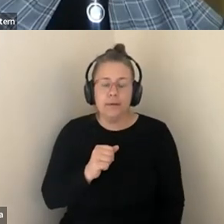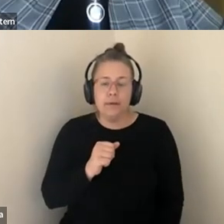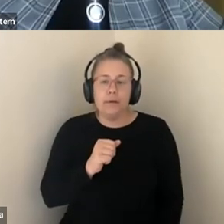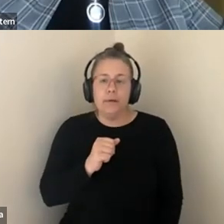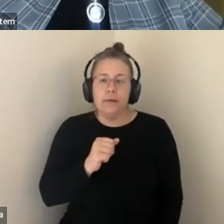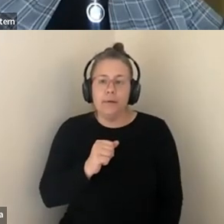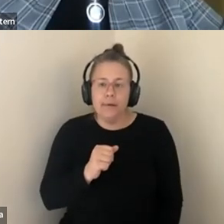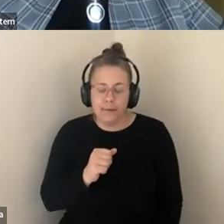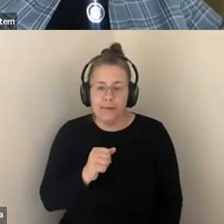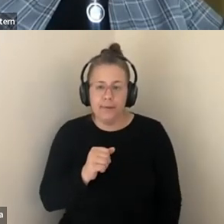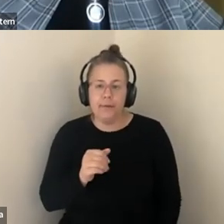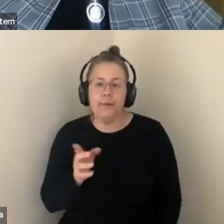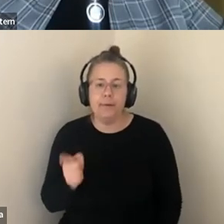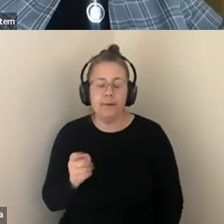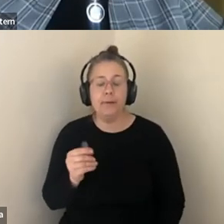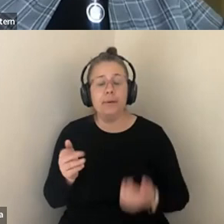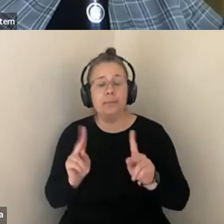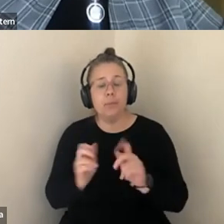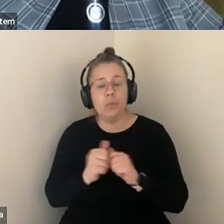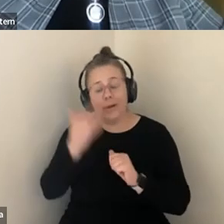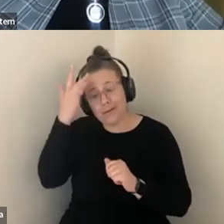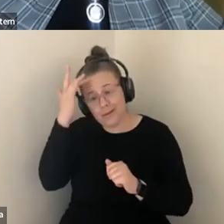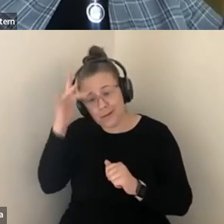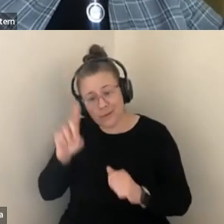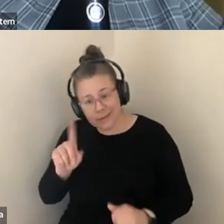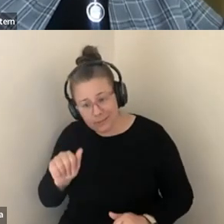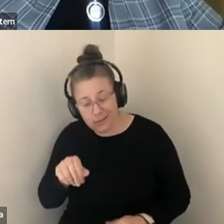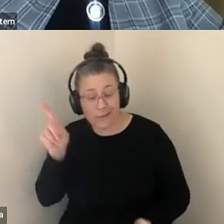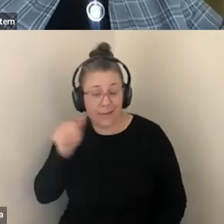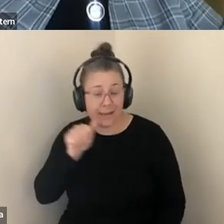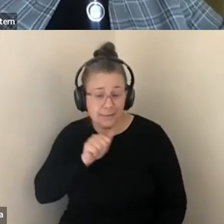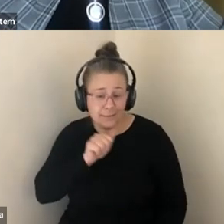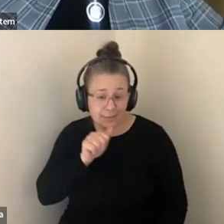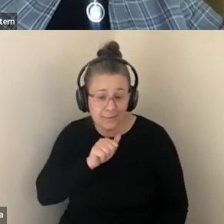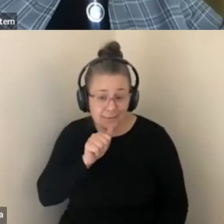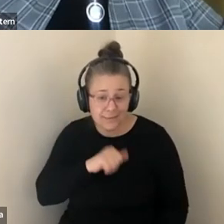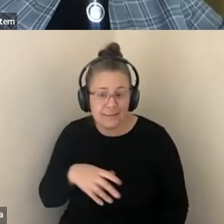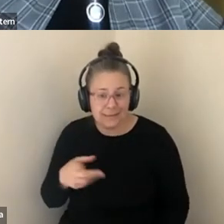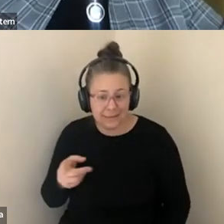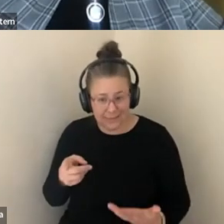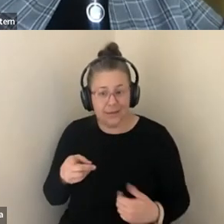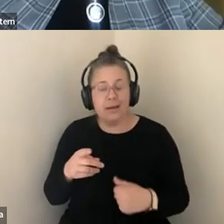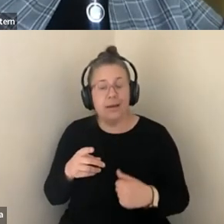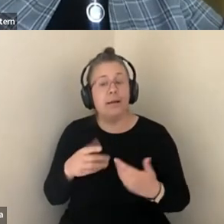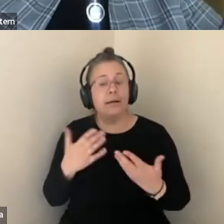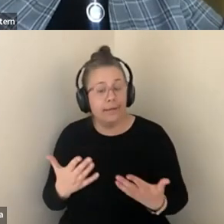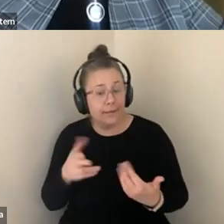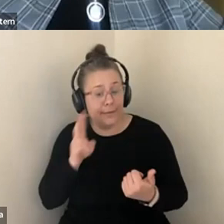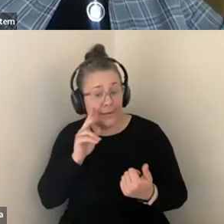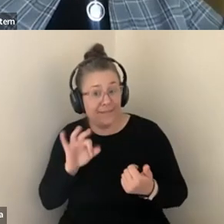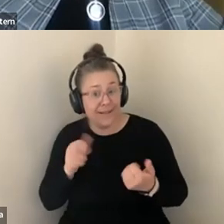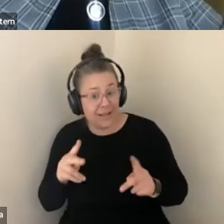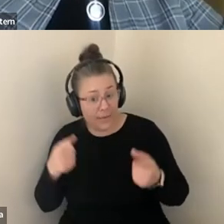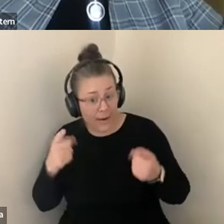Namely those with intellectual disabilities, they say see Iceland. So some bioethicists are willing to allow that to happen since it would be the result of many